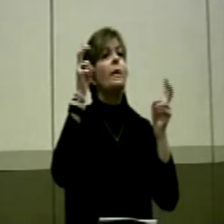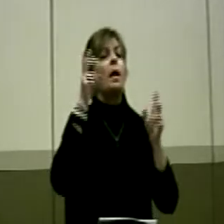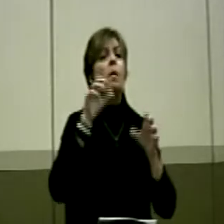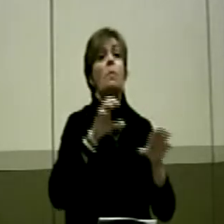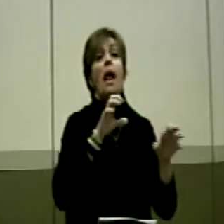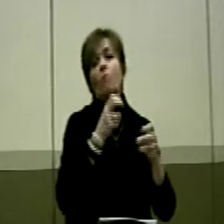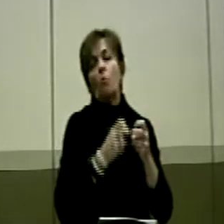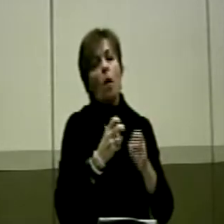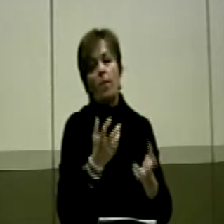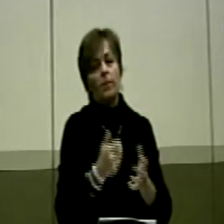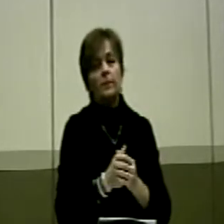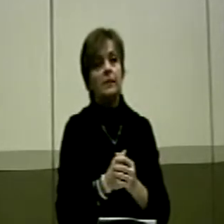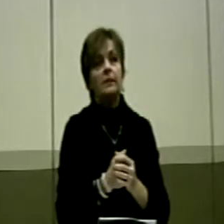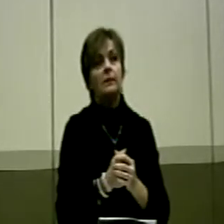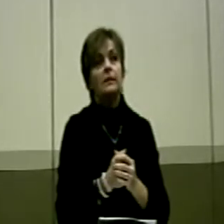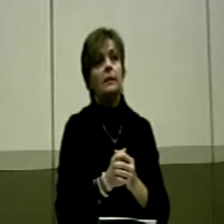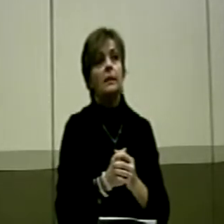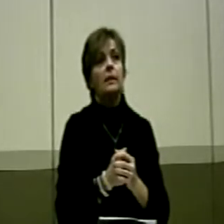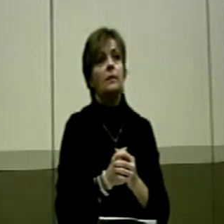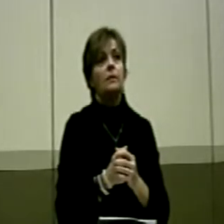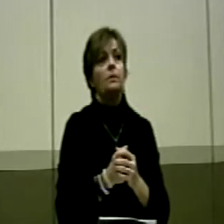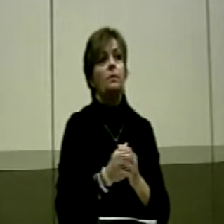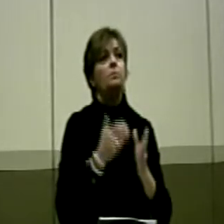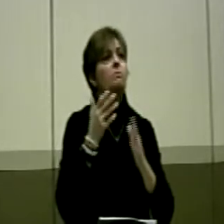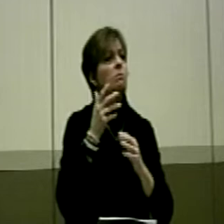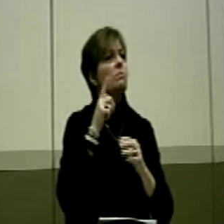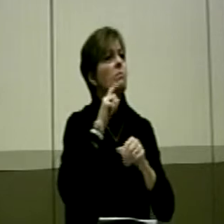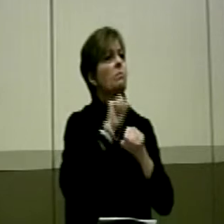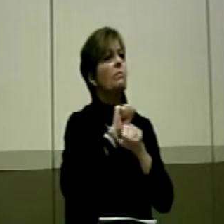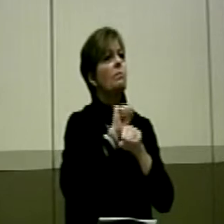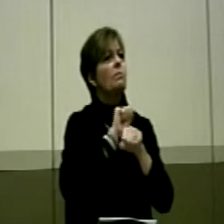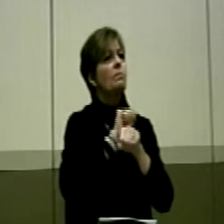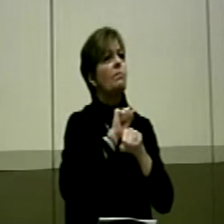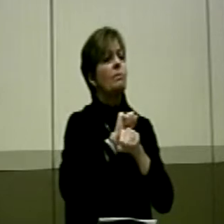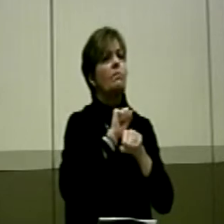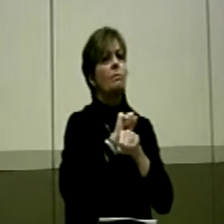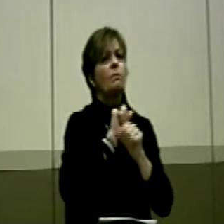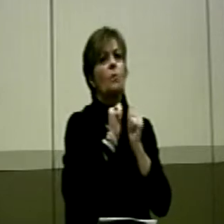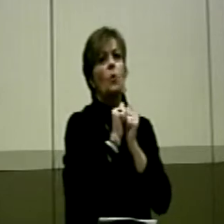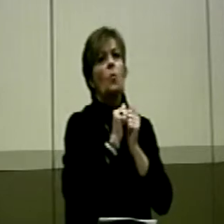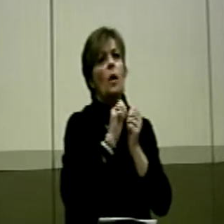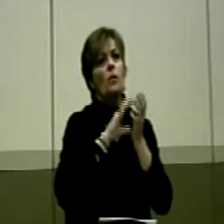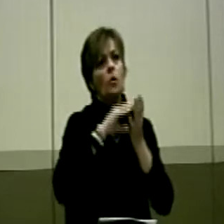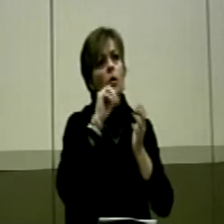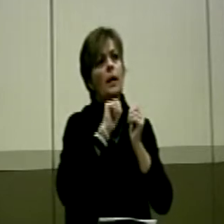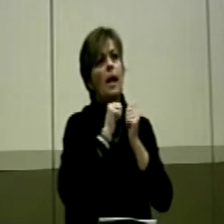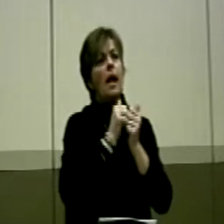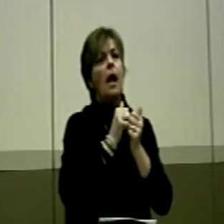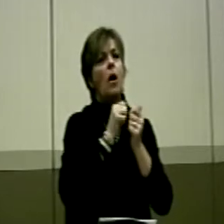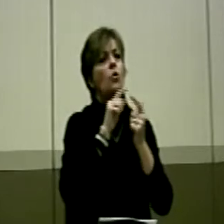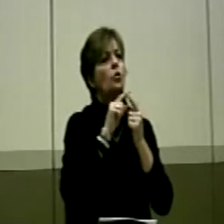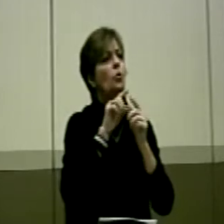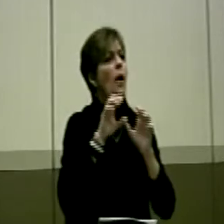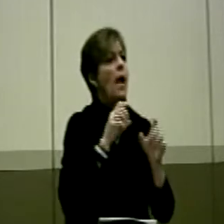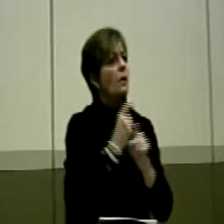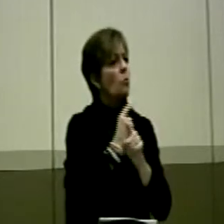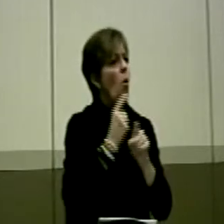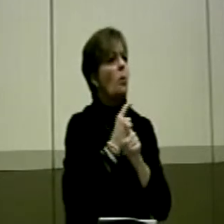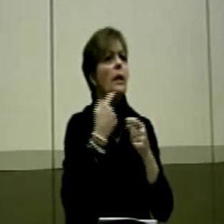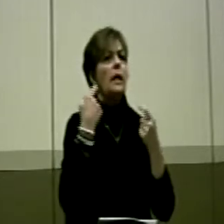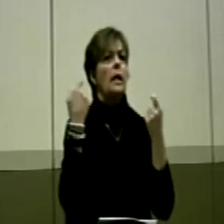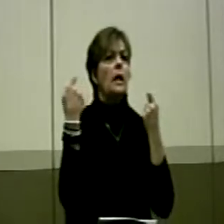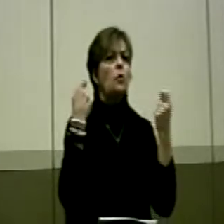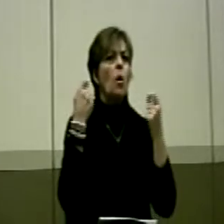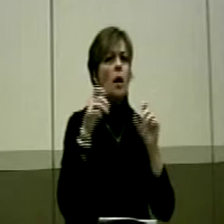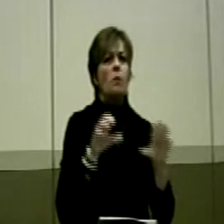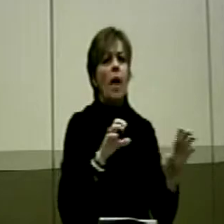and it works with learning how to react appropriately, and controlling behavior. So it's interesting. I